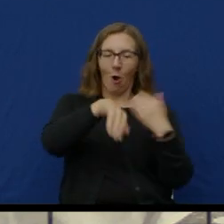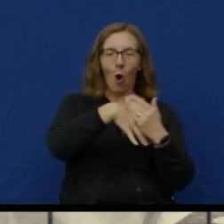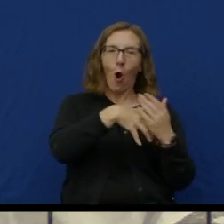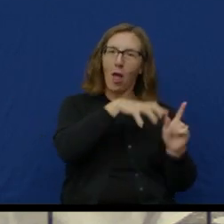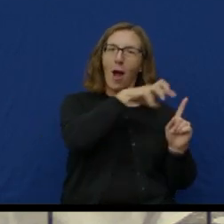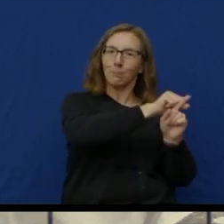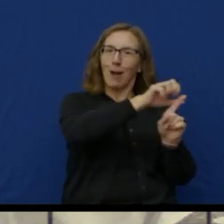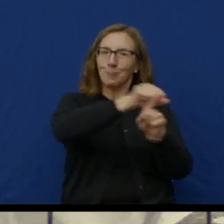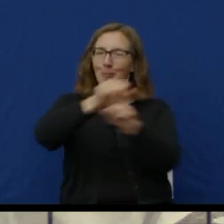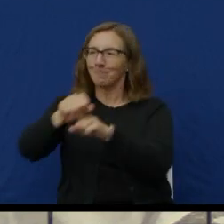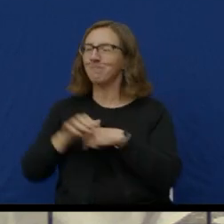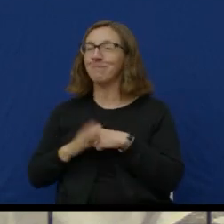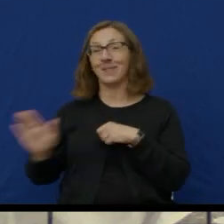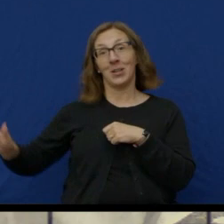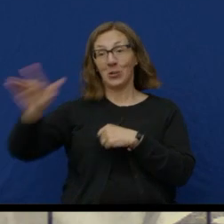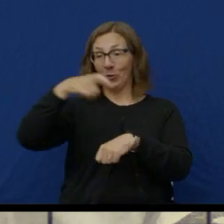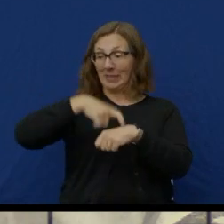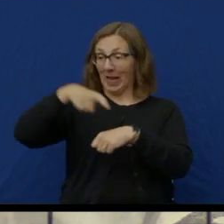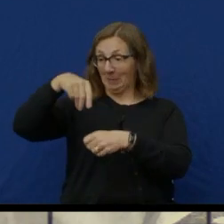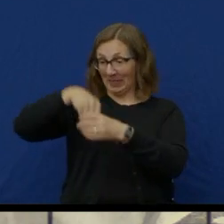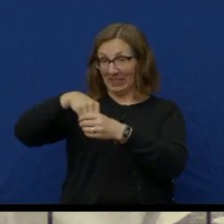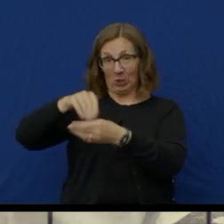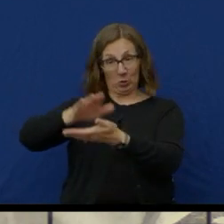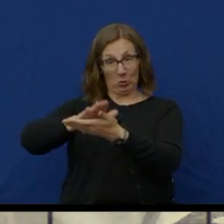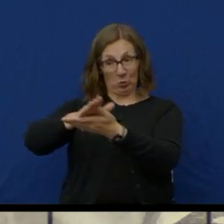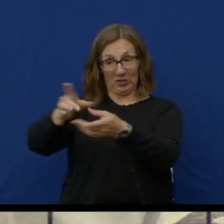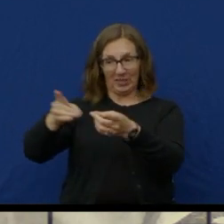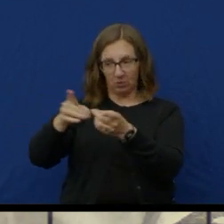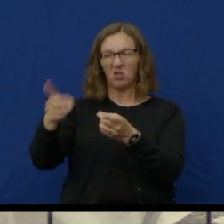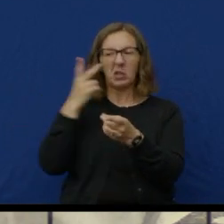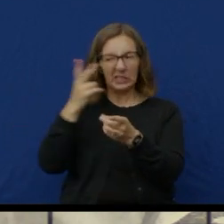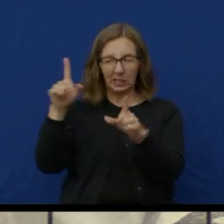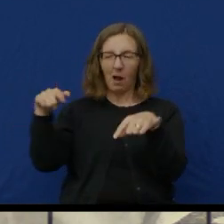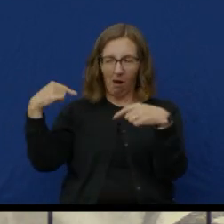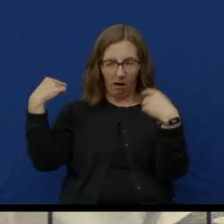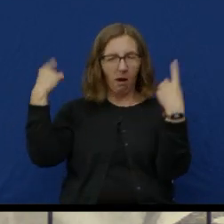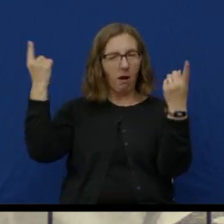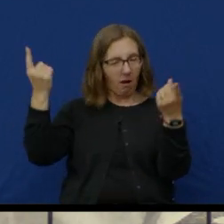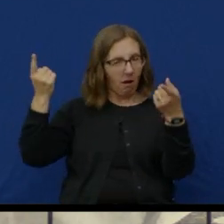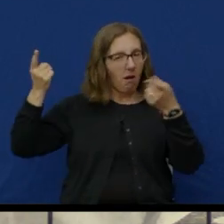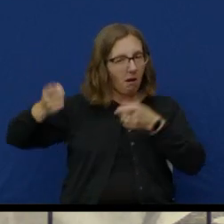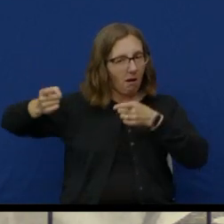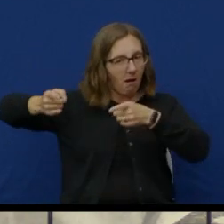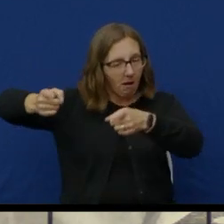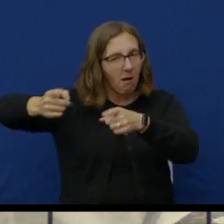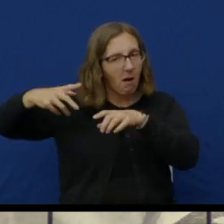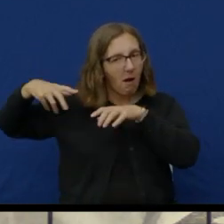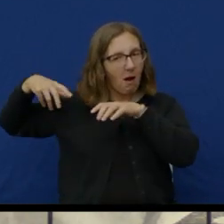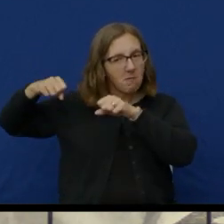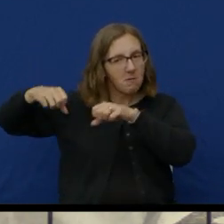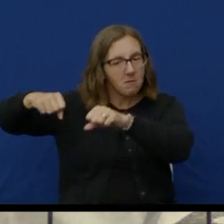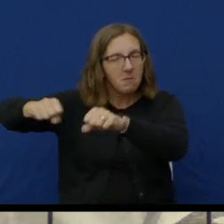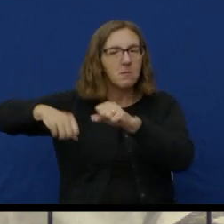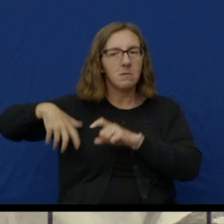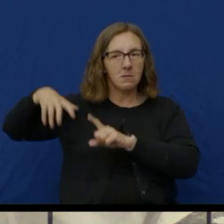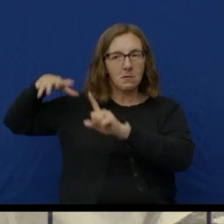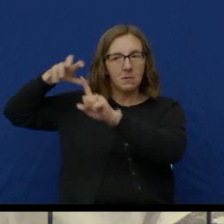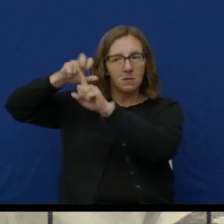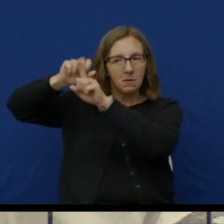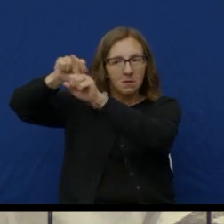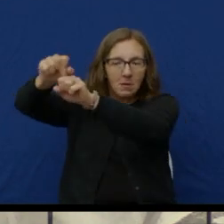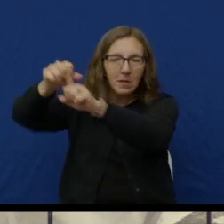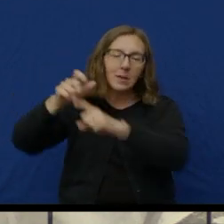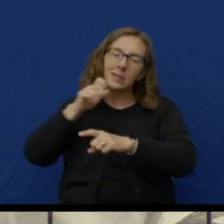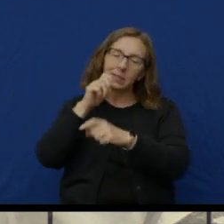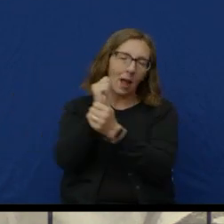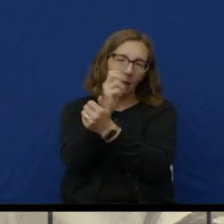with your time in school districts throughout the course of time since 1992. This is obviously not everything that's been accomplished, but it's kind of like a greatest hits